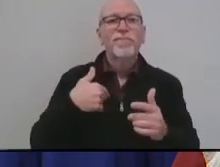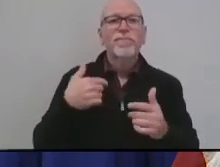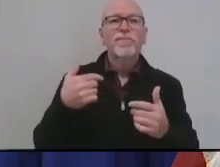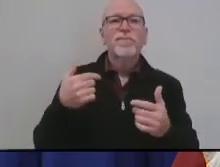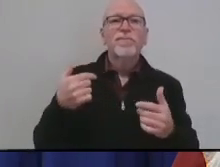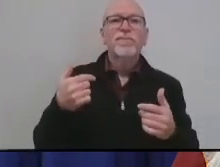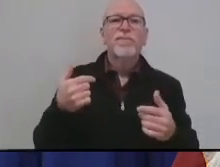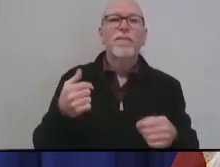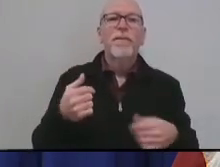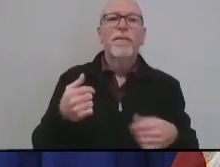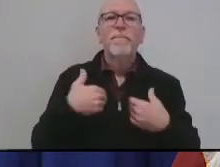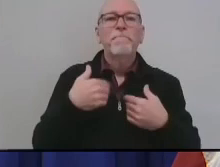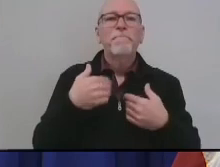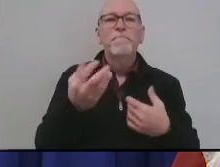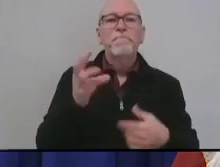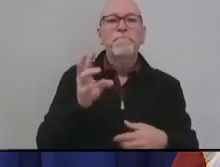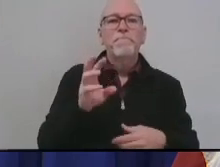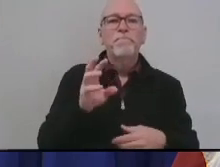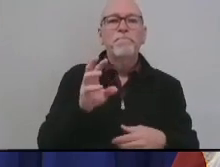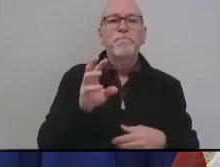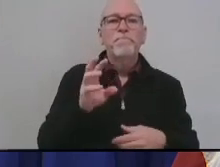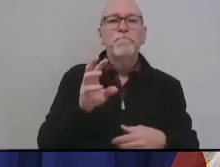68 teams coming from all over the country